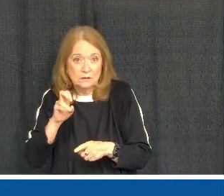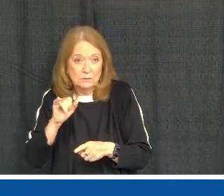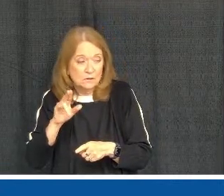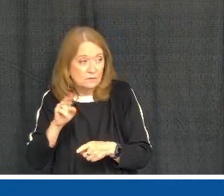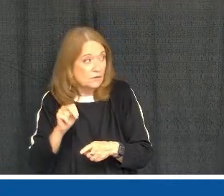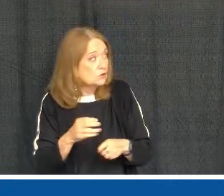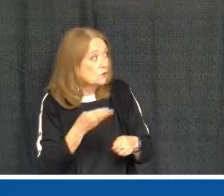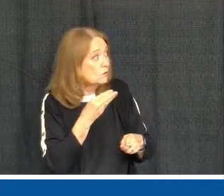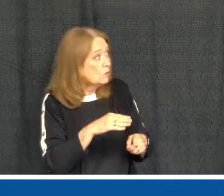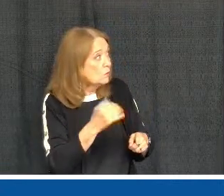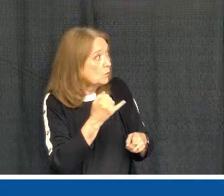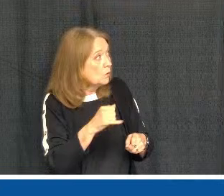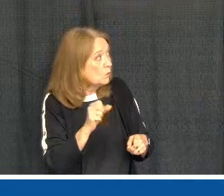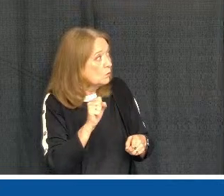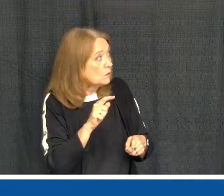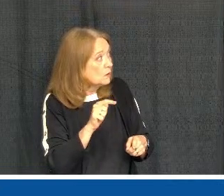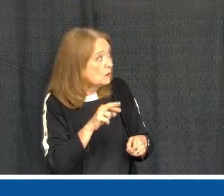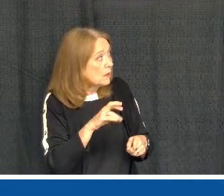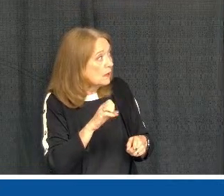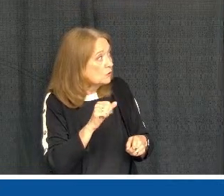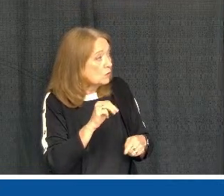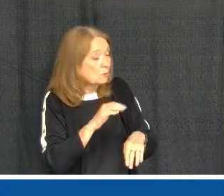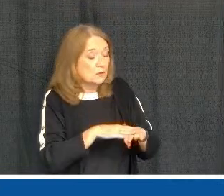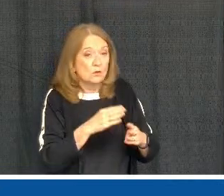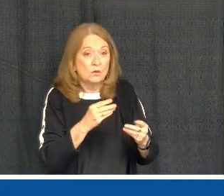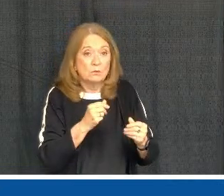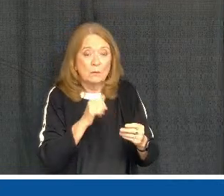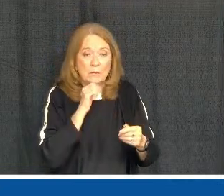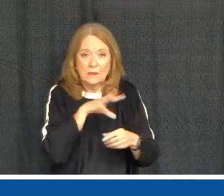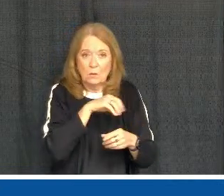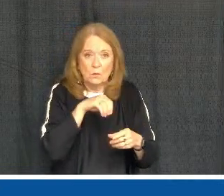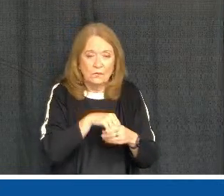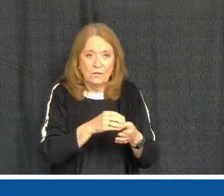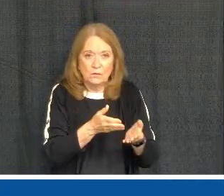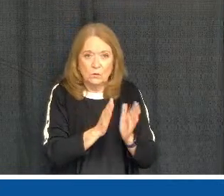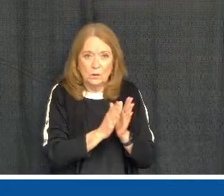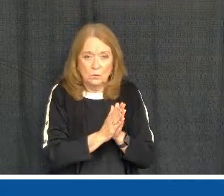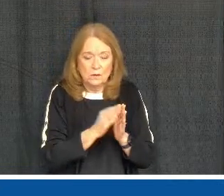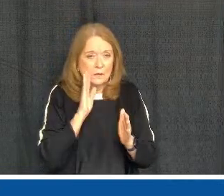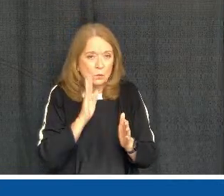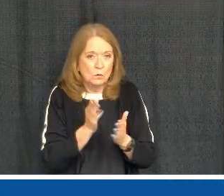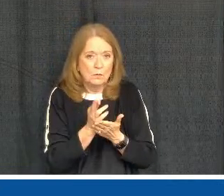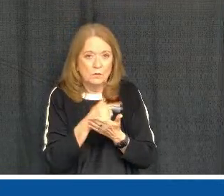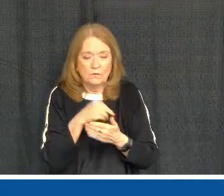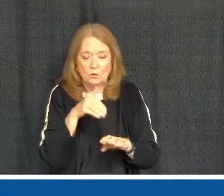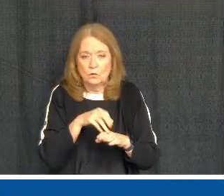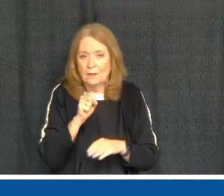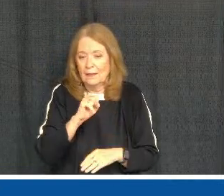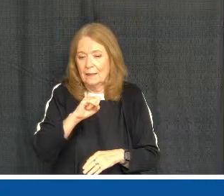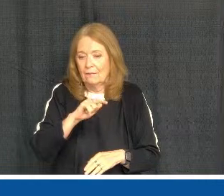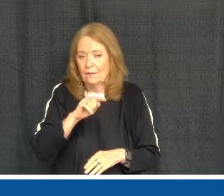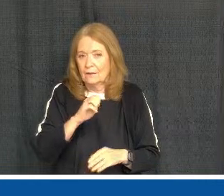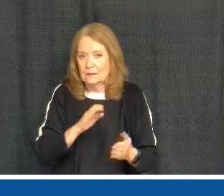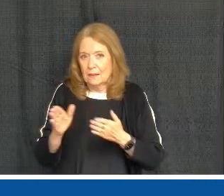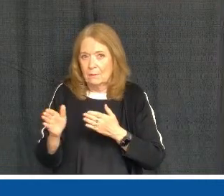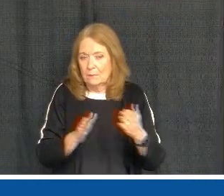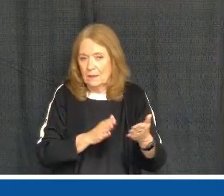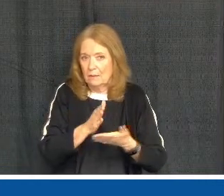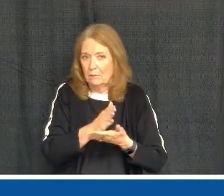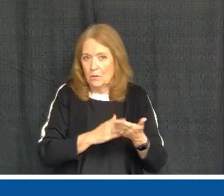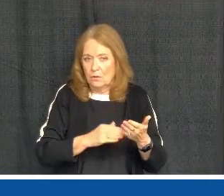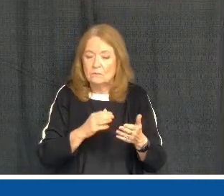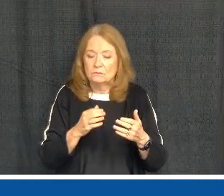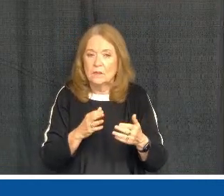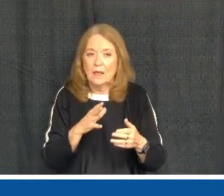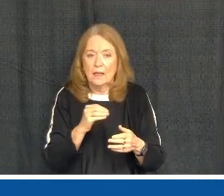property, but outside the rezoning request, and the required stream buffers will be reviewed at the site plan phase. The Planning Commission also recommended